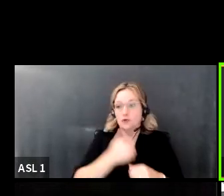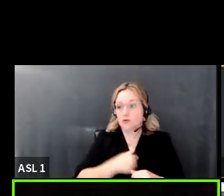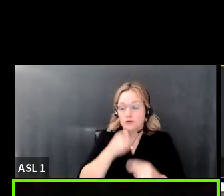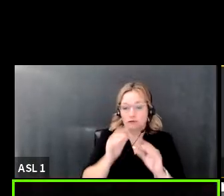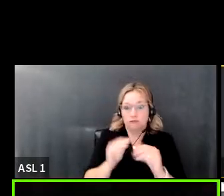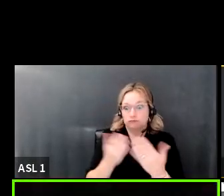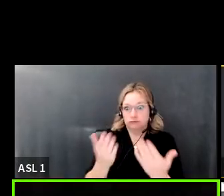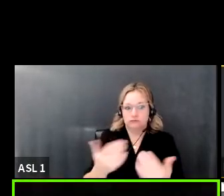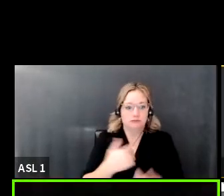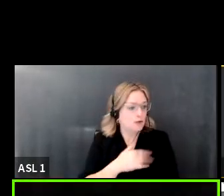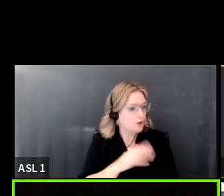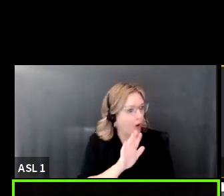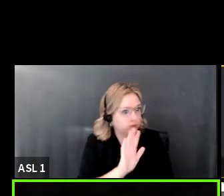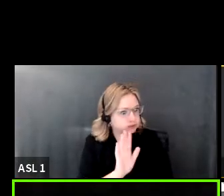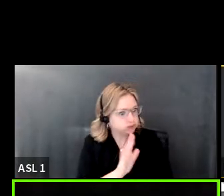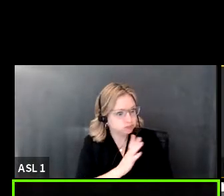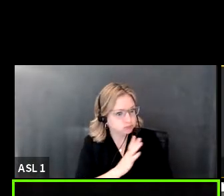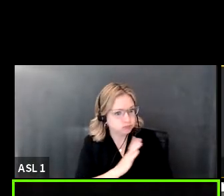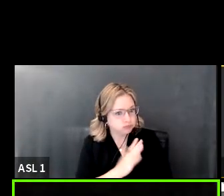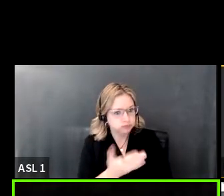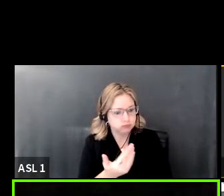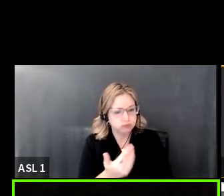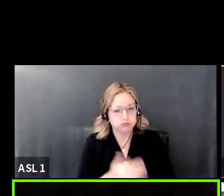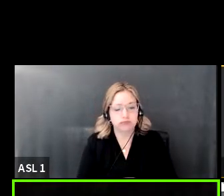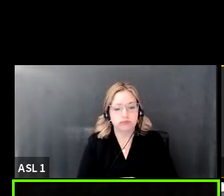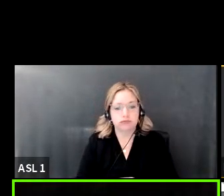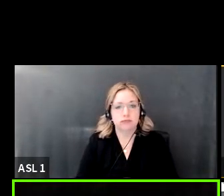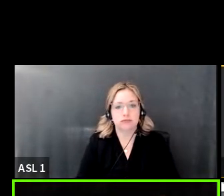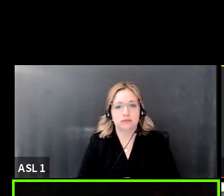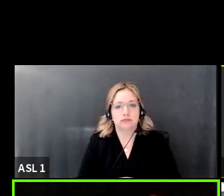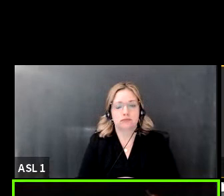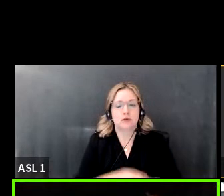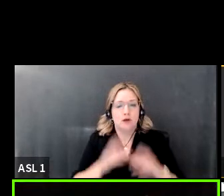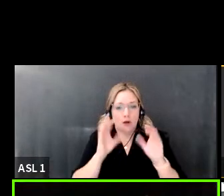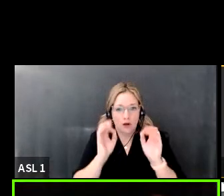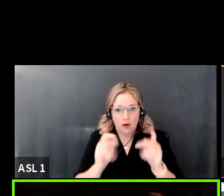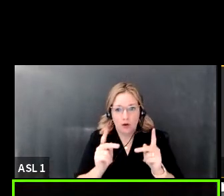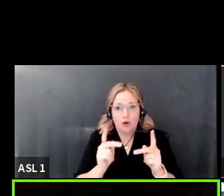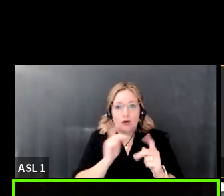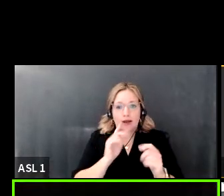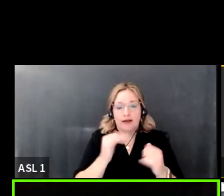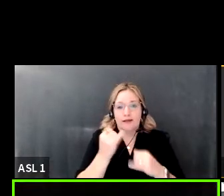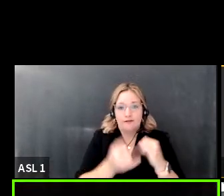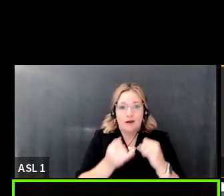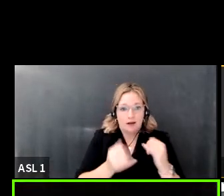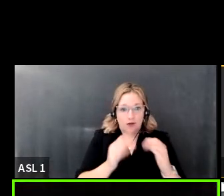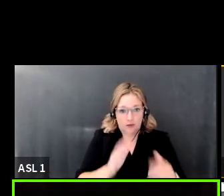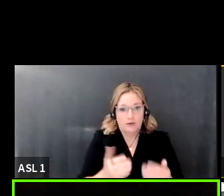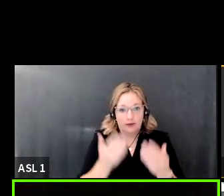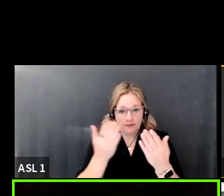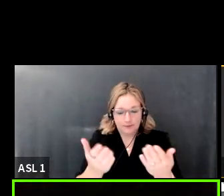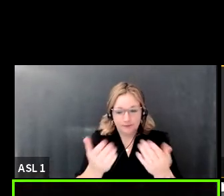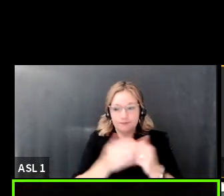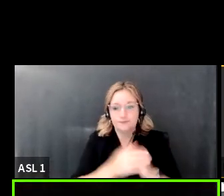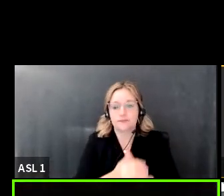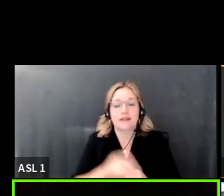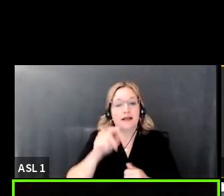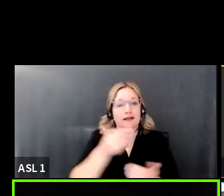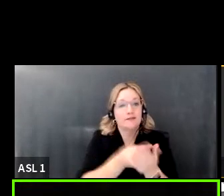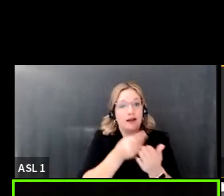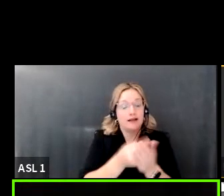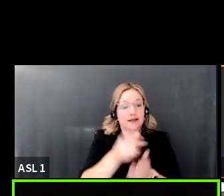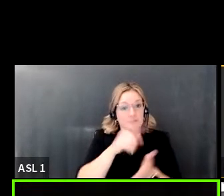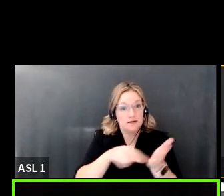this up no no no absolutely it's okay uh so now i'll read out the final recommendation for this item that the finance and audit